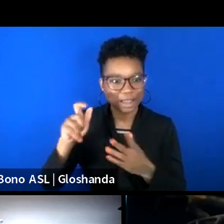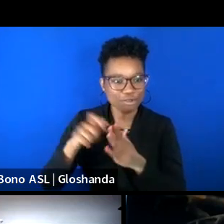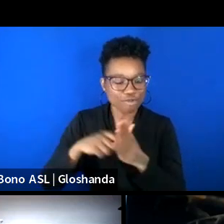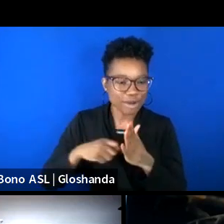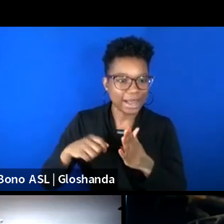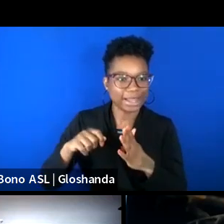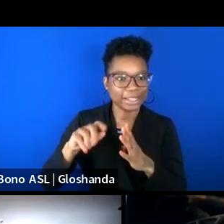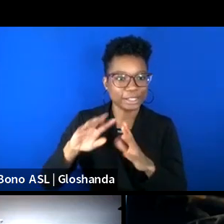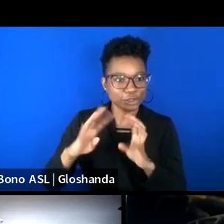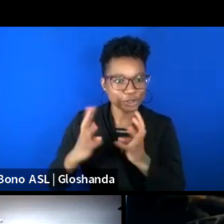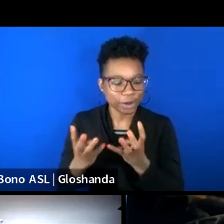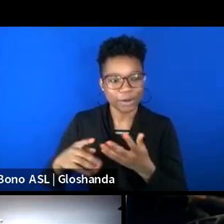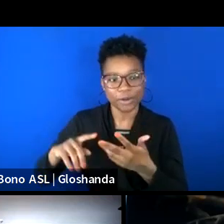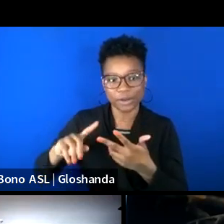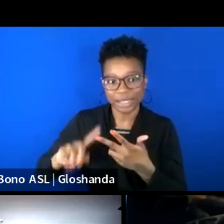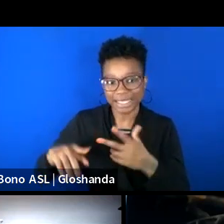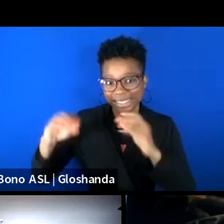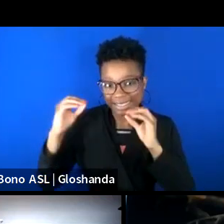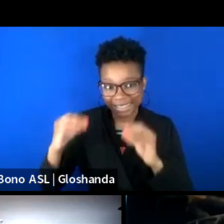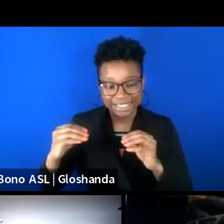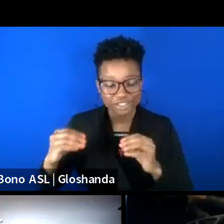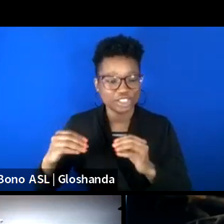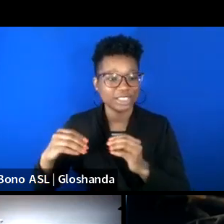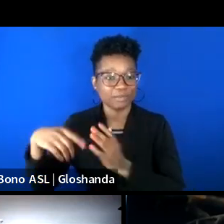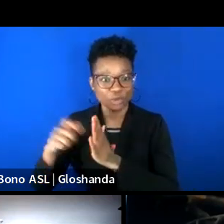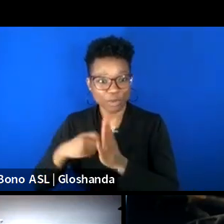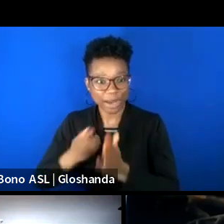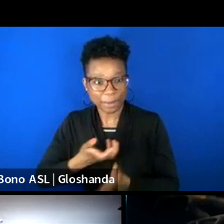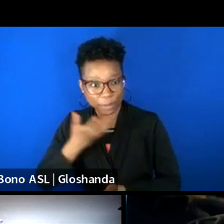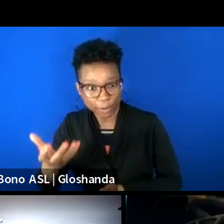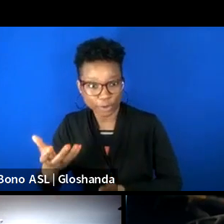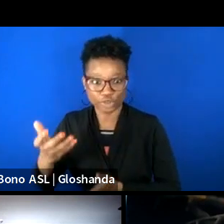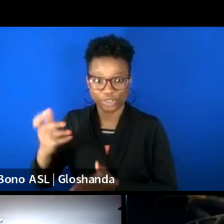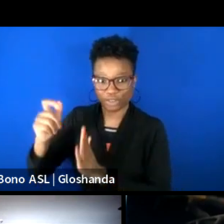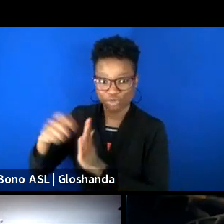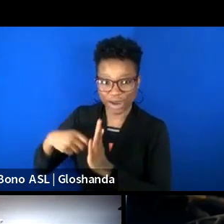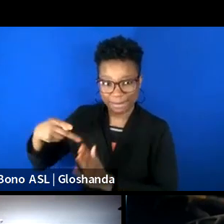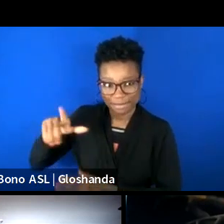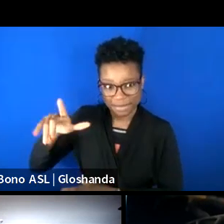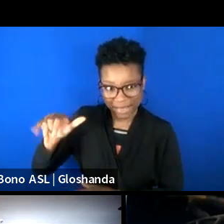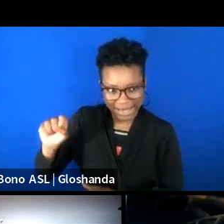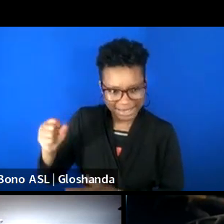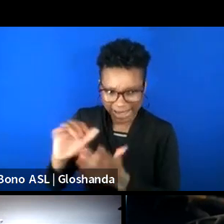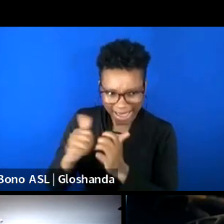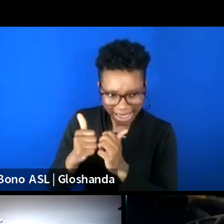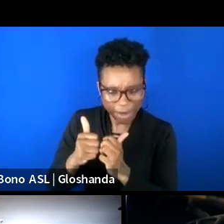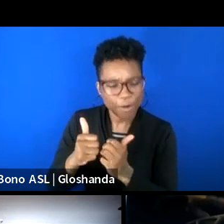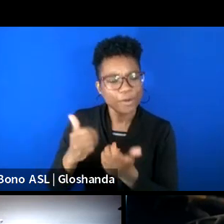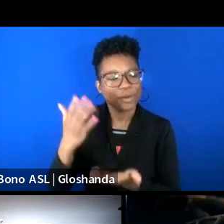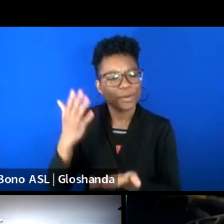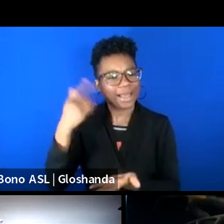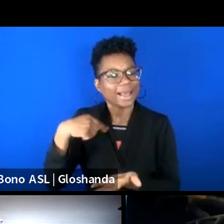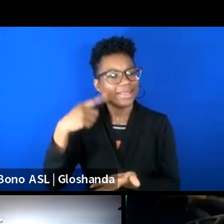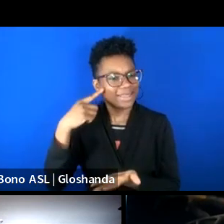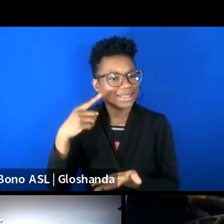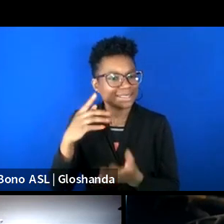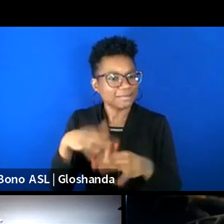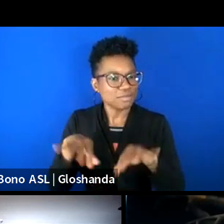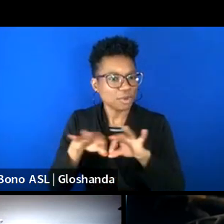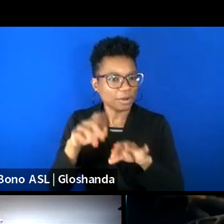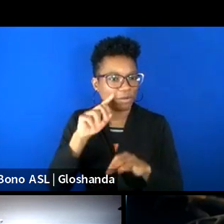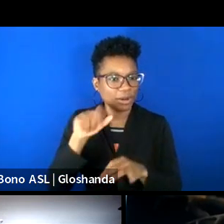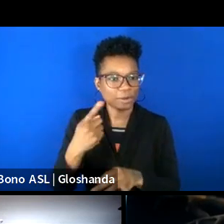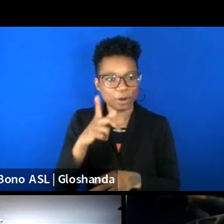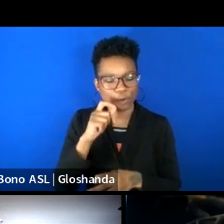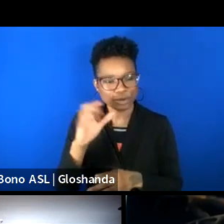and plays, because I think it's really important for, again, anyone that's listening to understand that as you are working